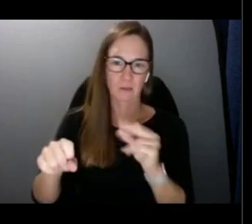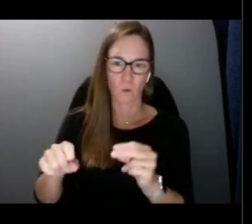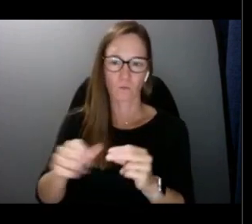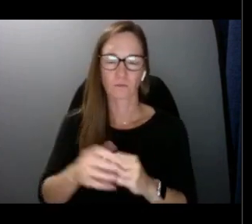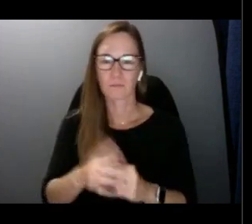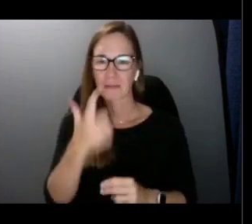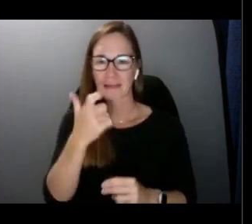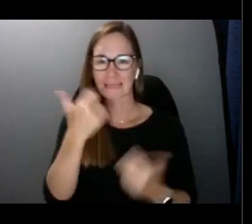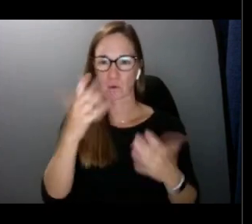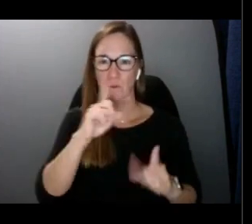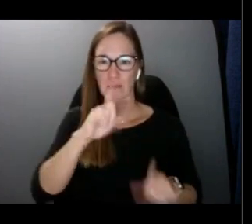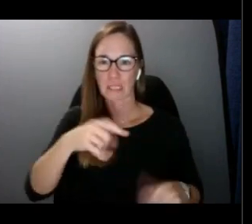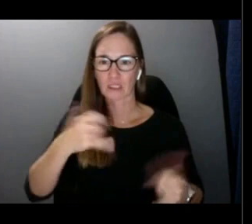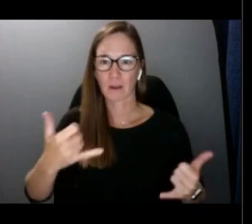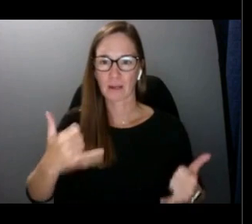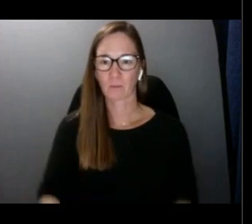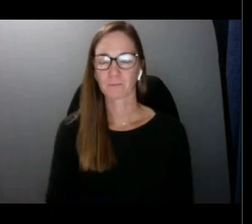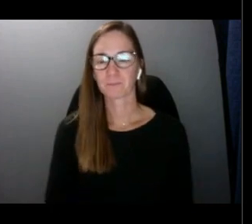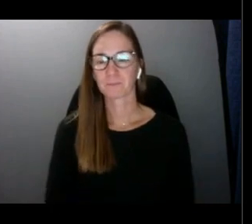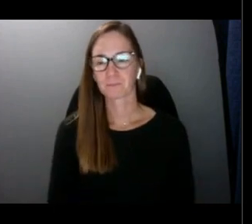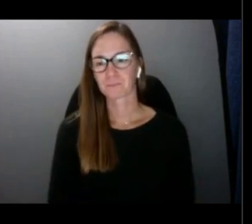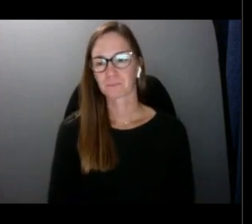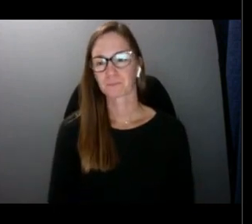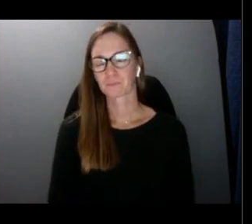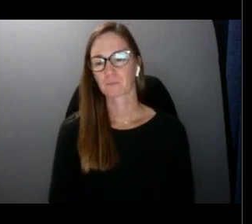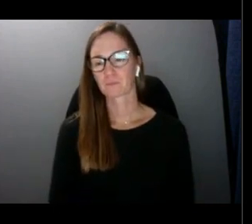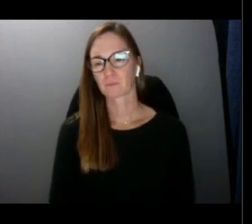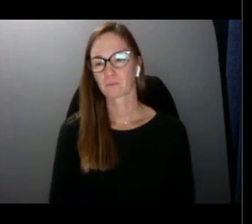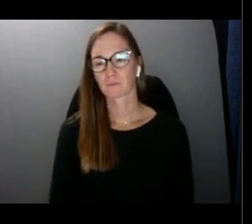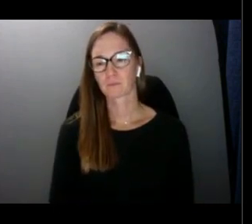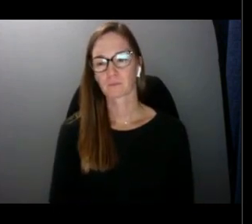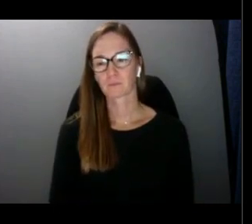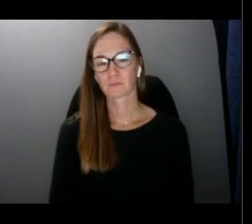because I don't know the answer to that definitively.